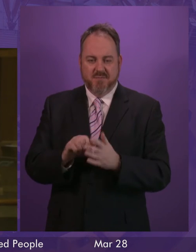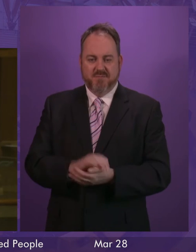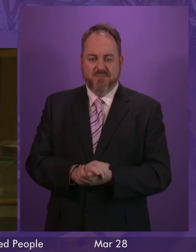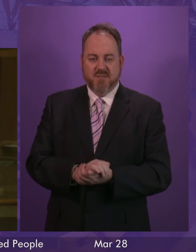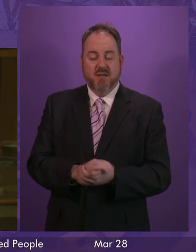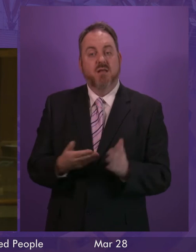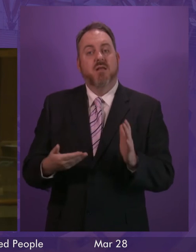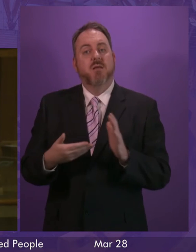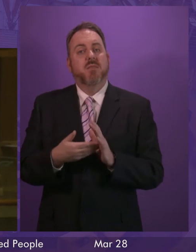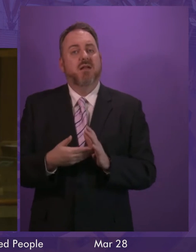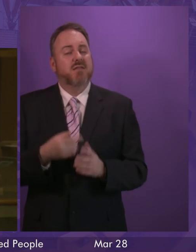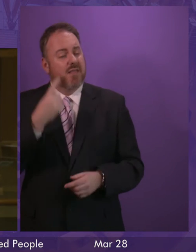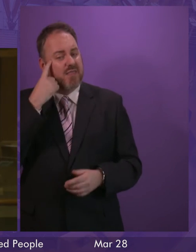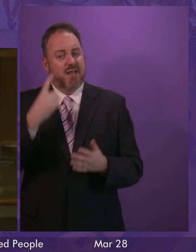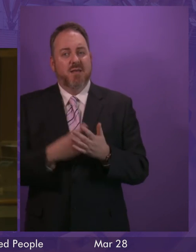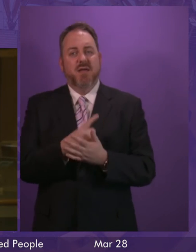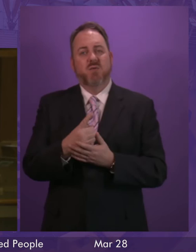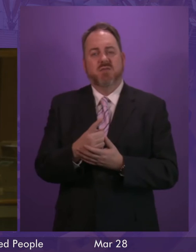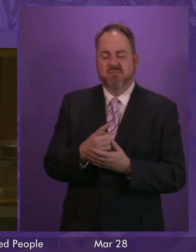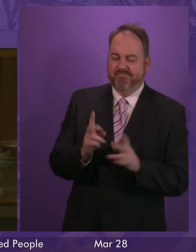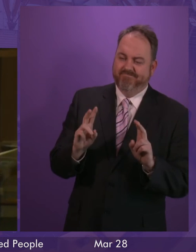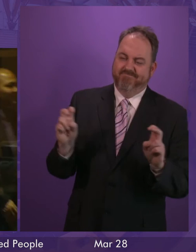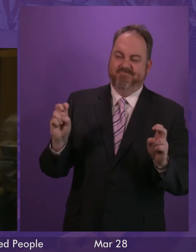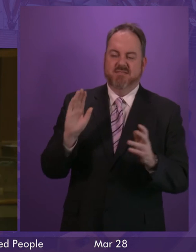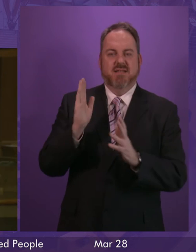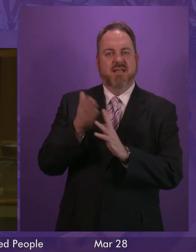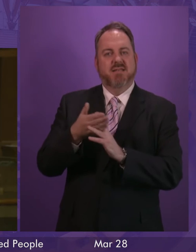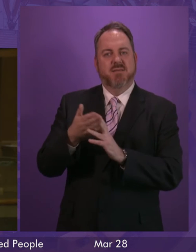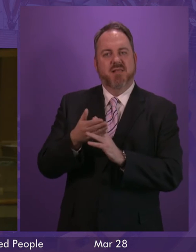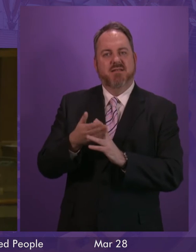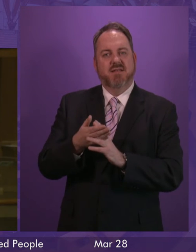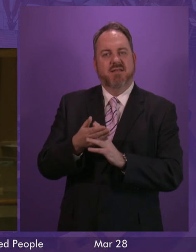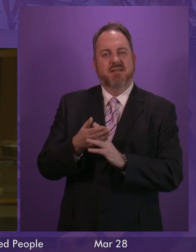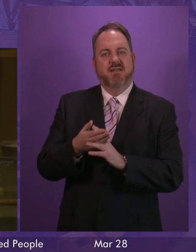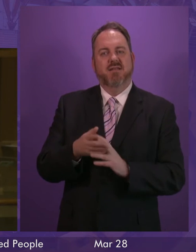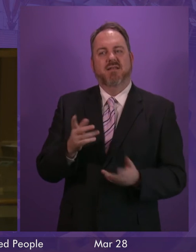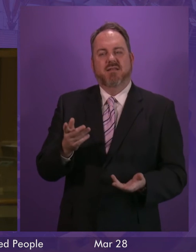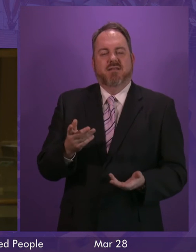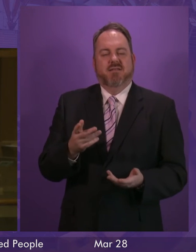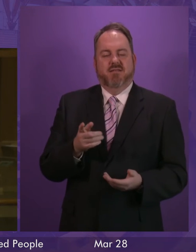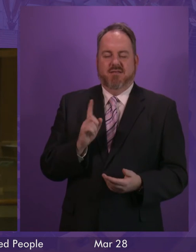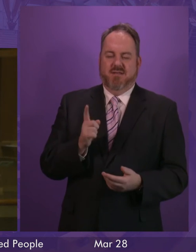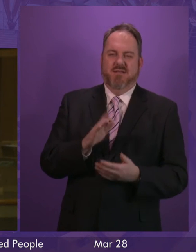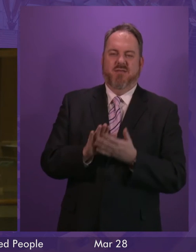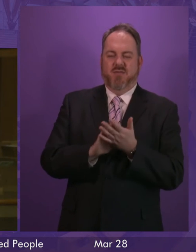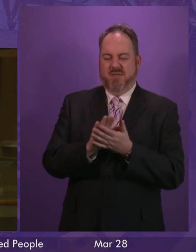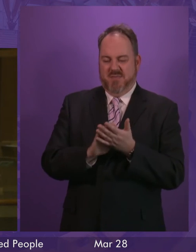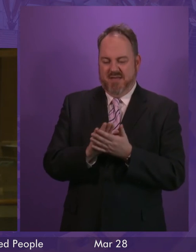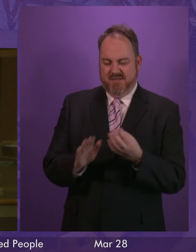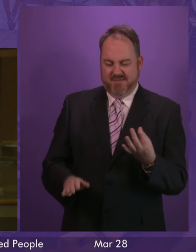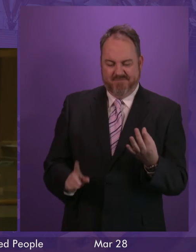I think when we talk about accessibility more generally, we need to talk about it in its widest sense. We often talk about accessibility